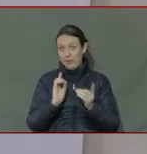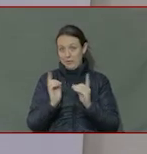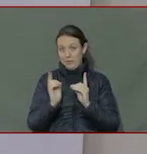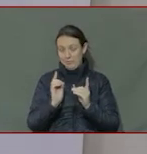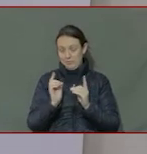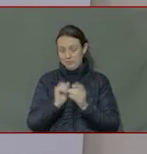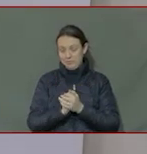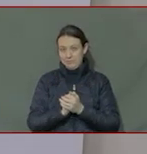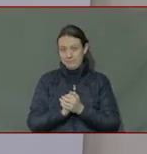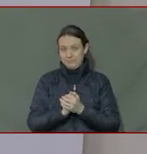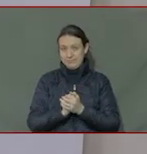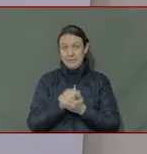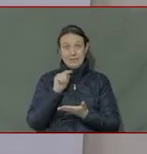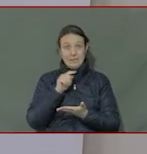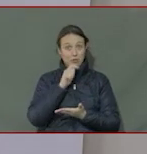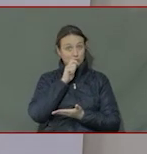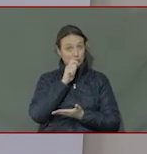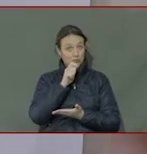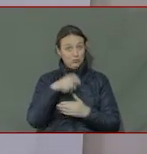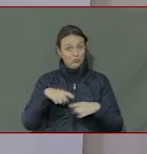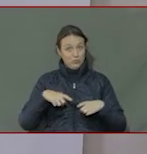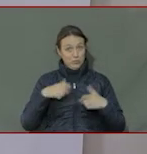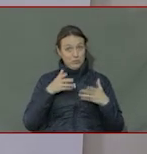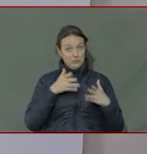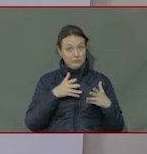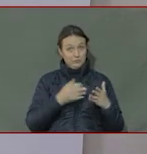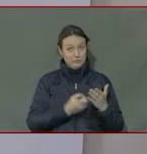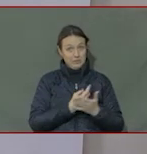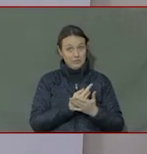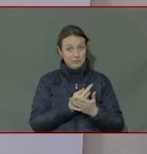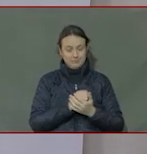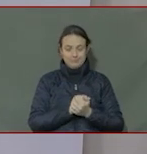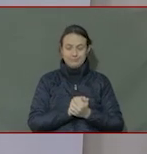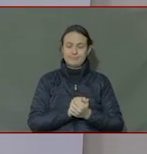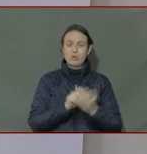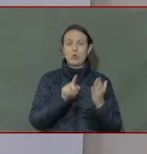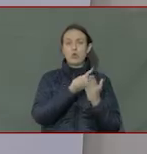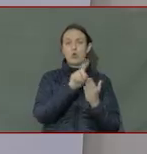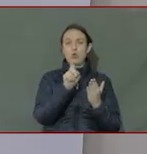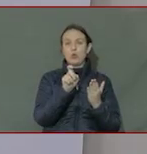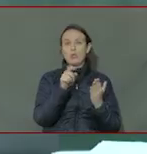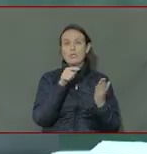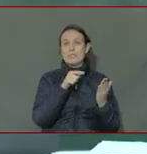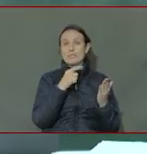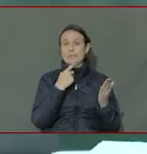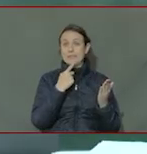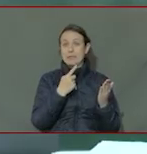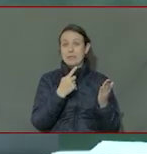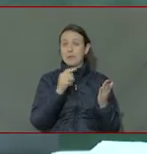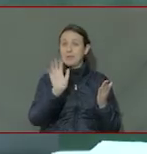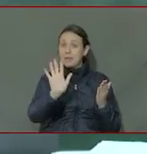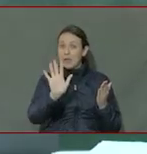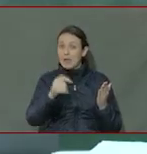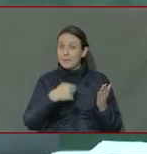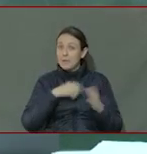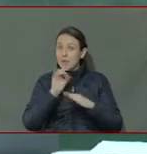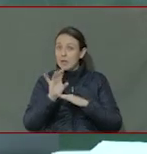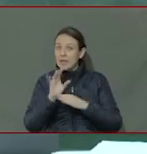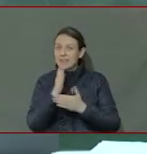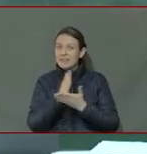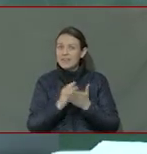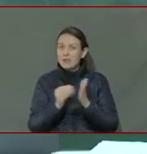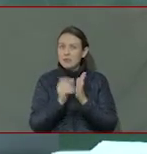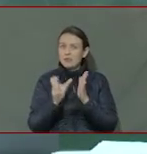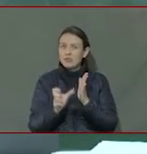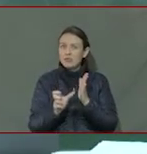really happens. Let's read the question. Now, here's my advice to you. Some learners just sit in the